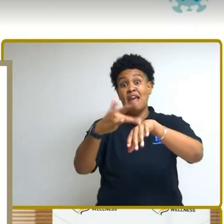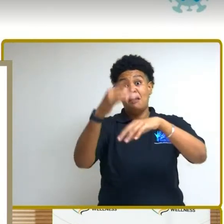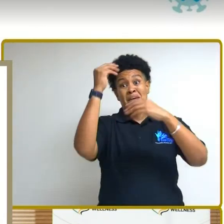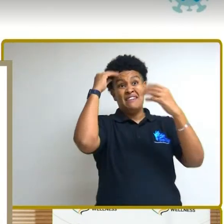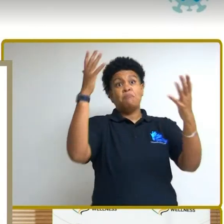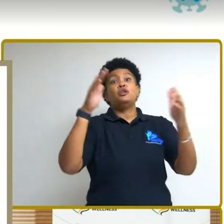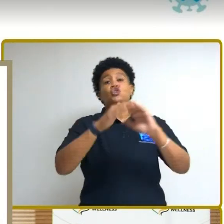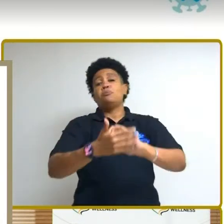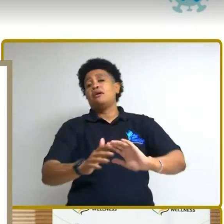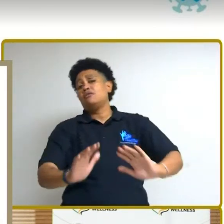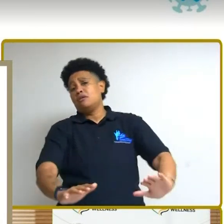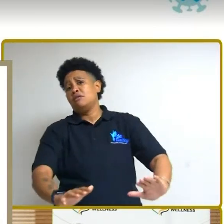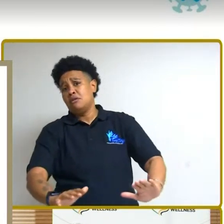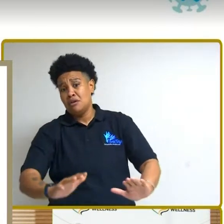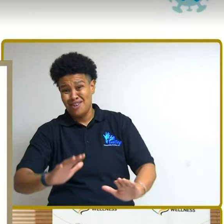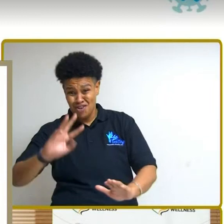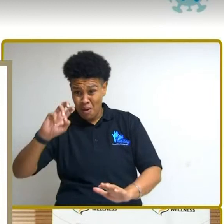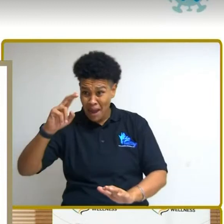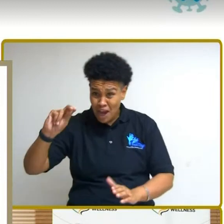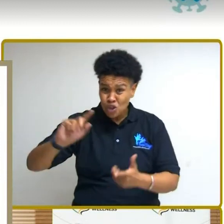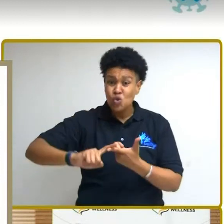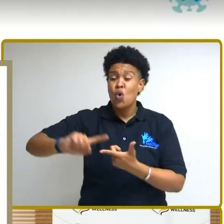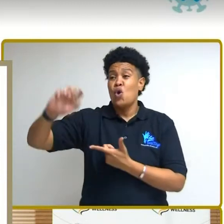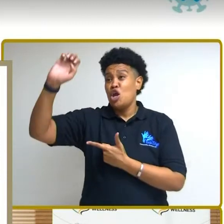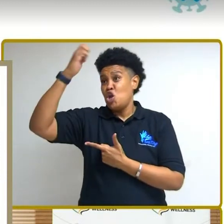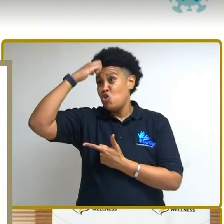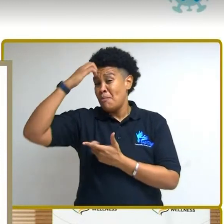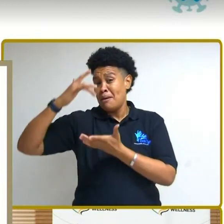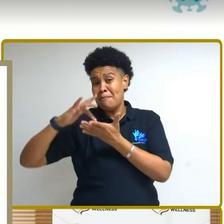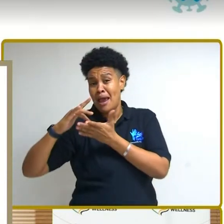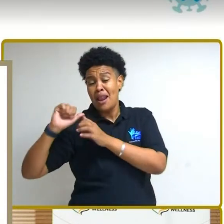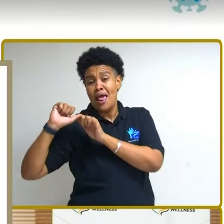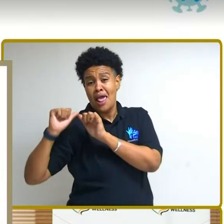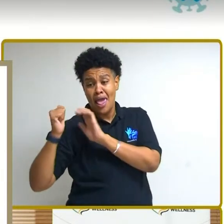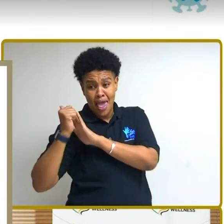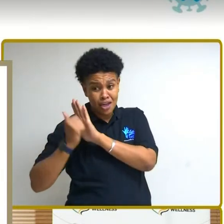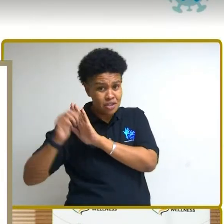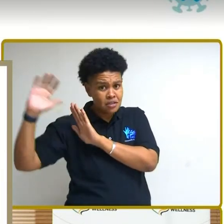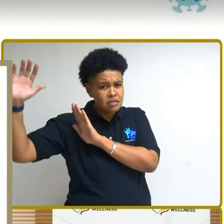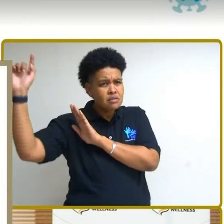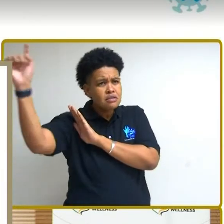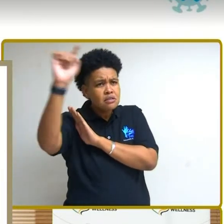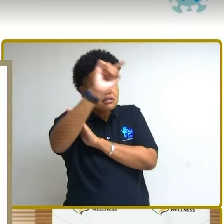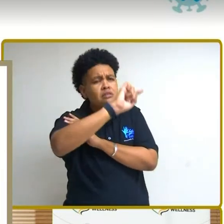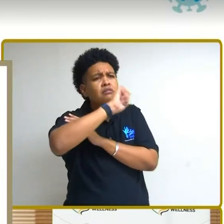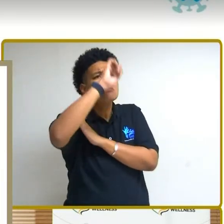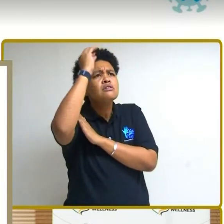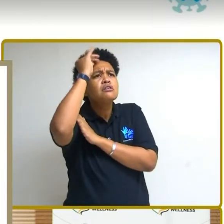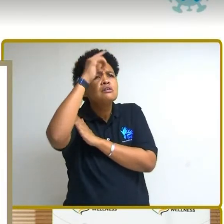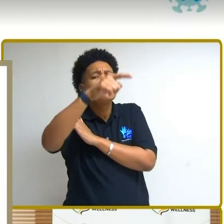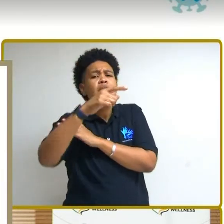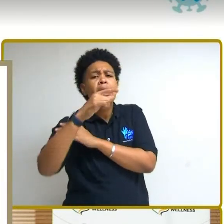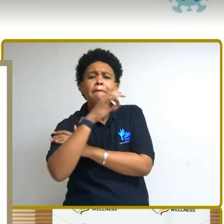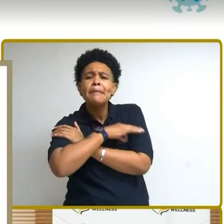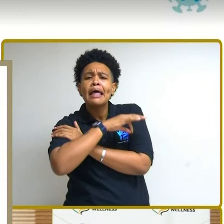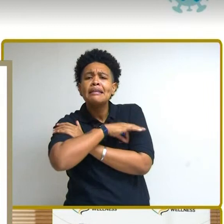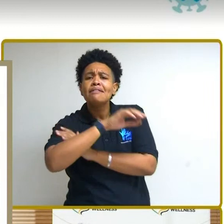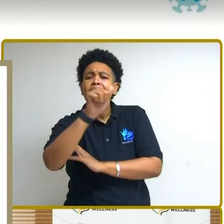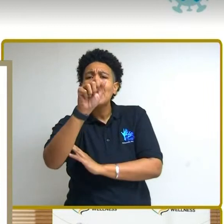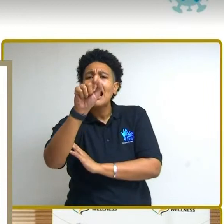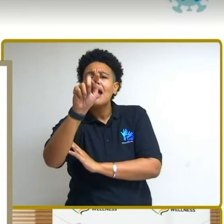the WHO and the European Medical Agency currently consider that the benefits of the AstraZeneca